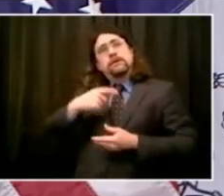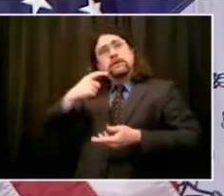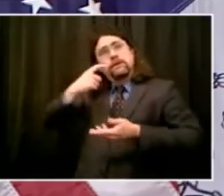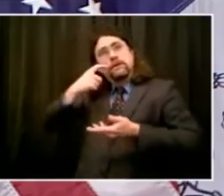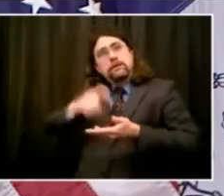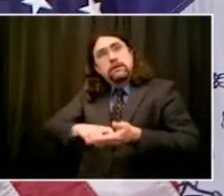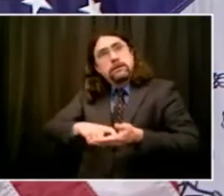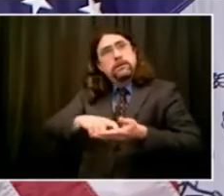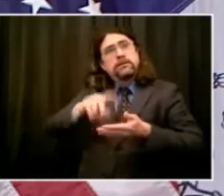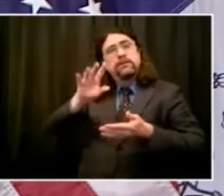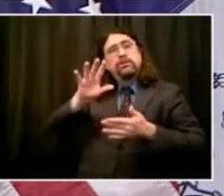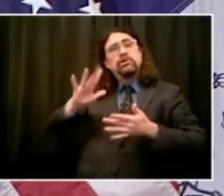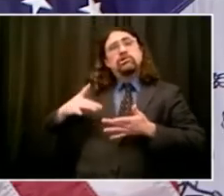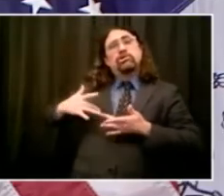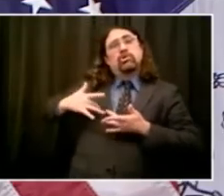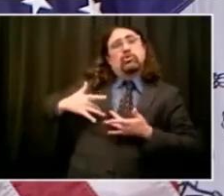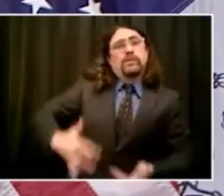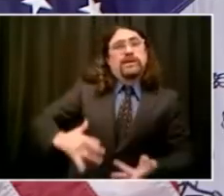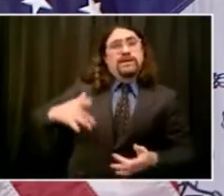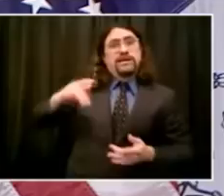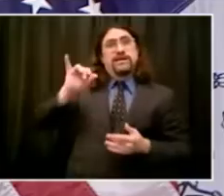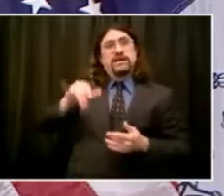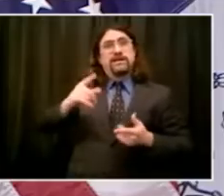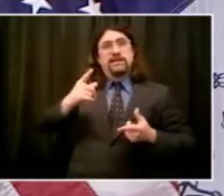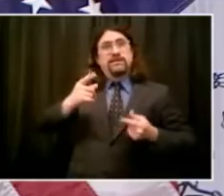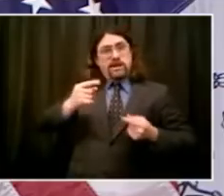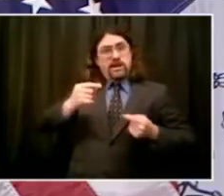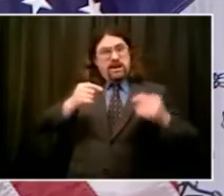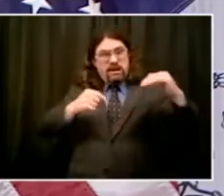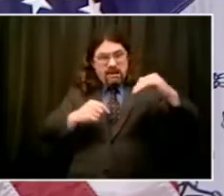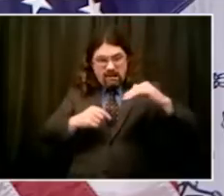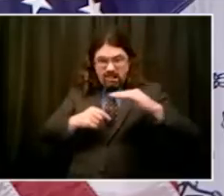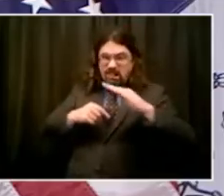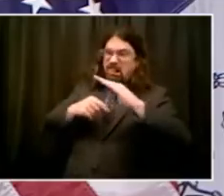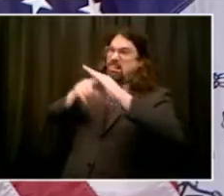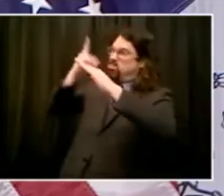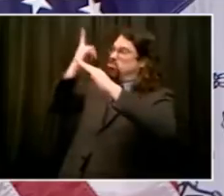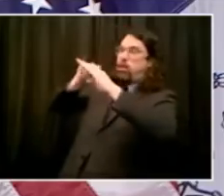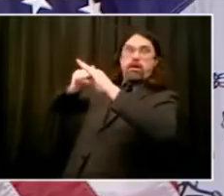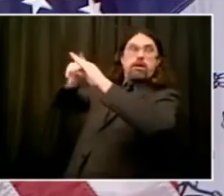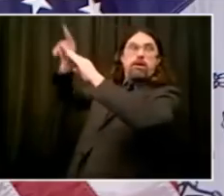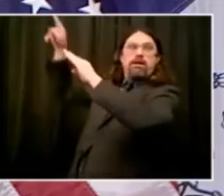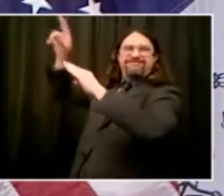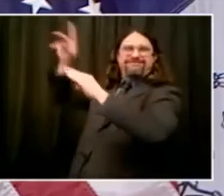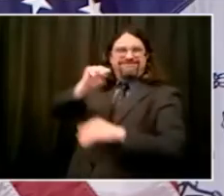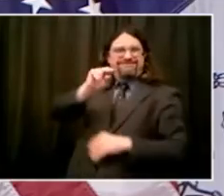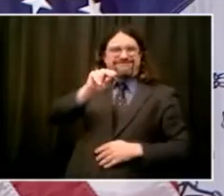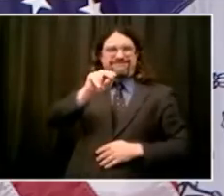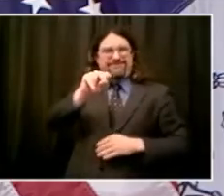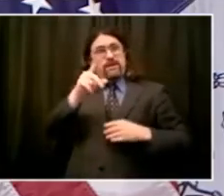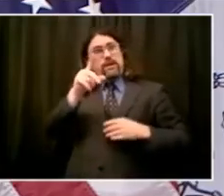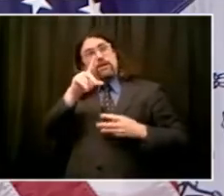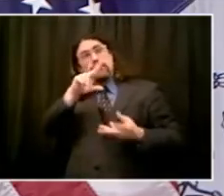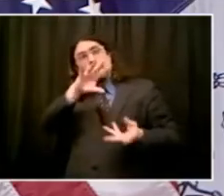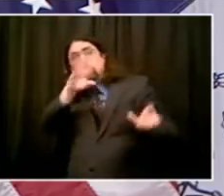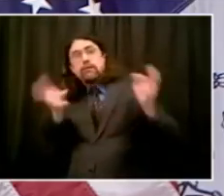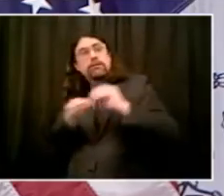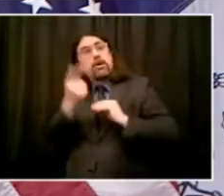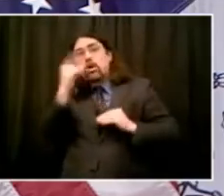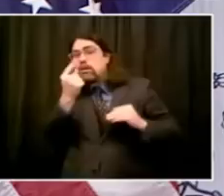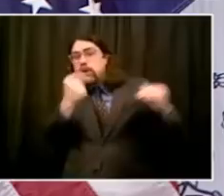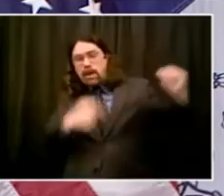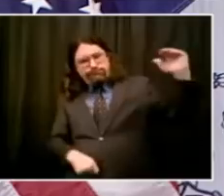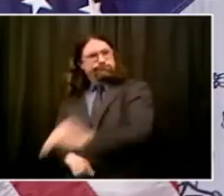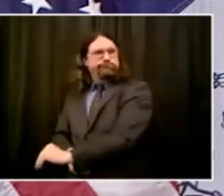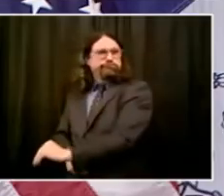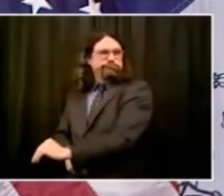at state indicators and city indicators, clearly everything is lining up for being able to do something very different in June, and that's